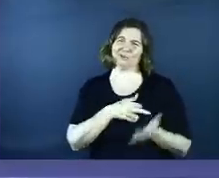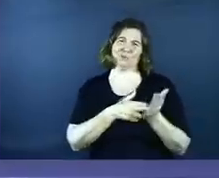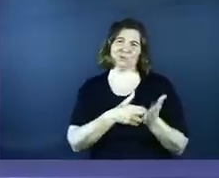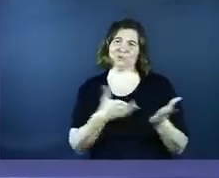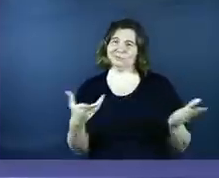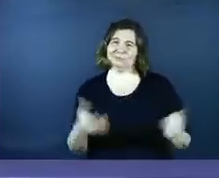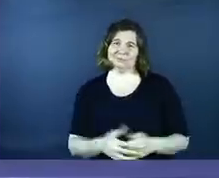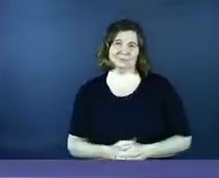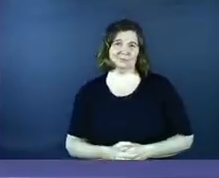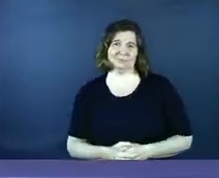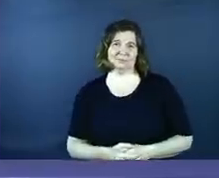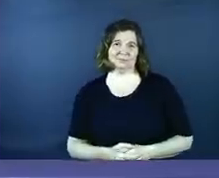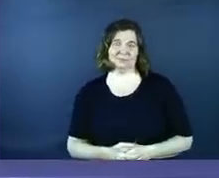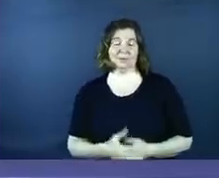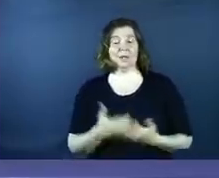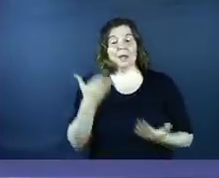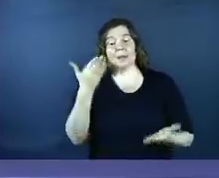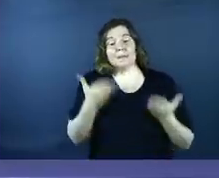true.